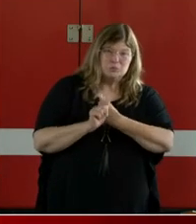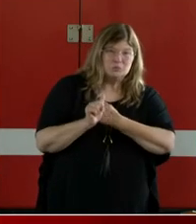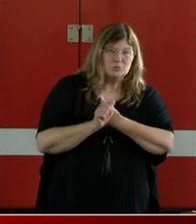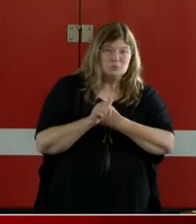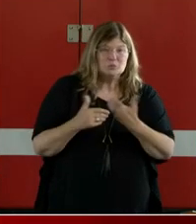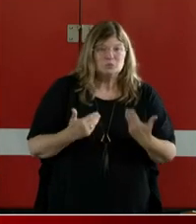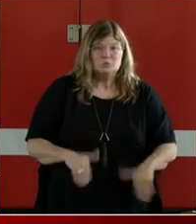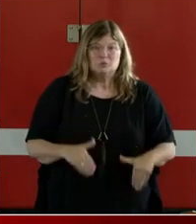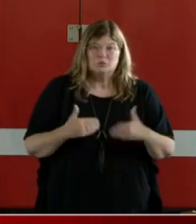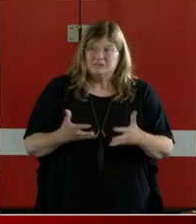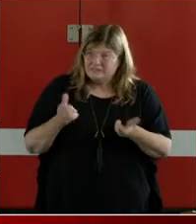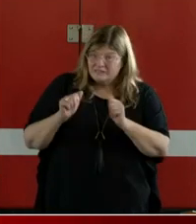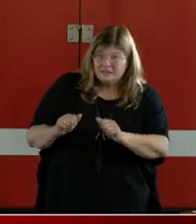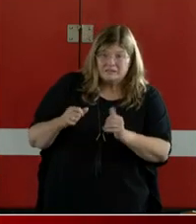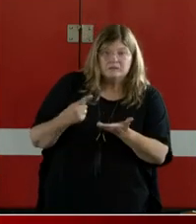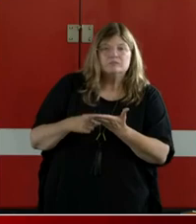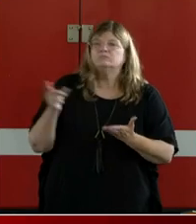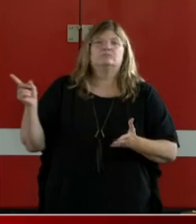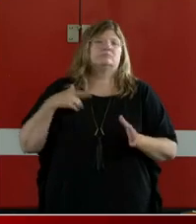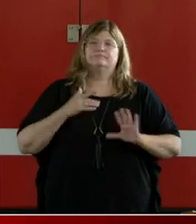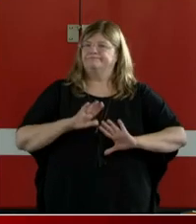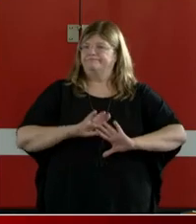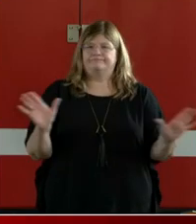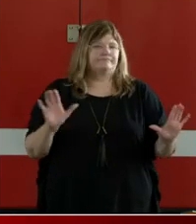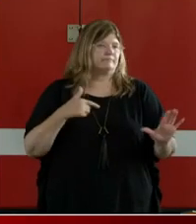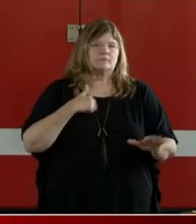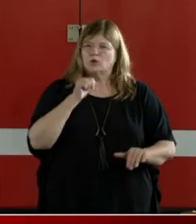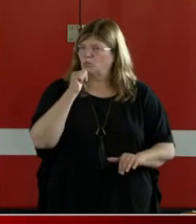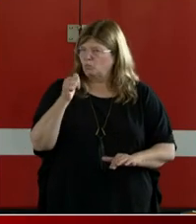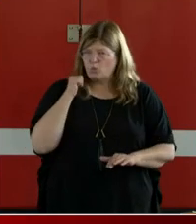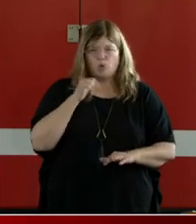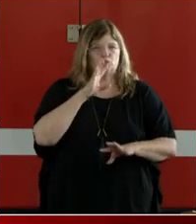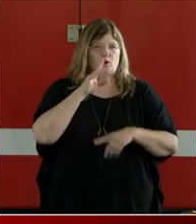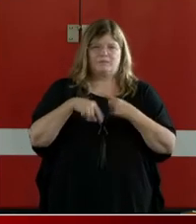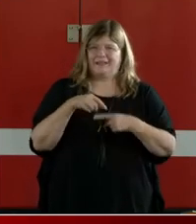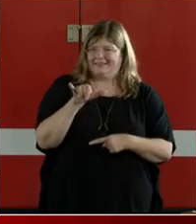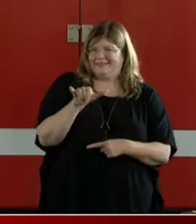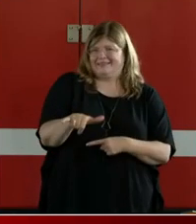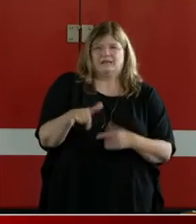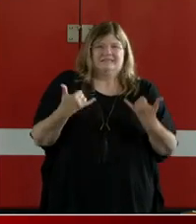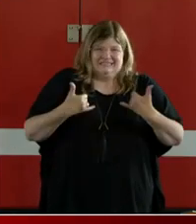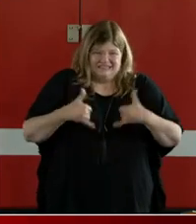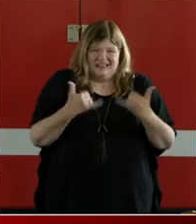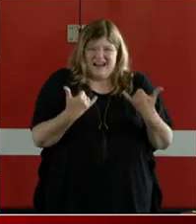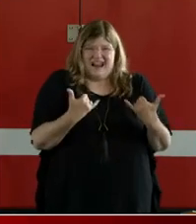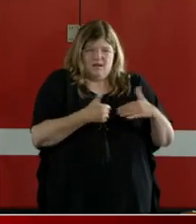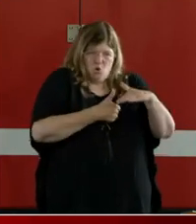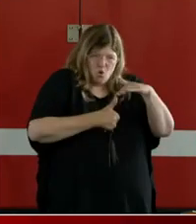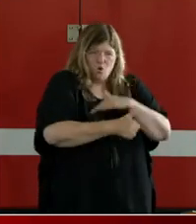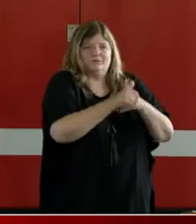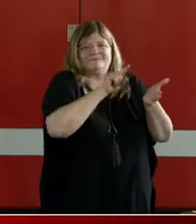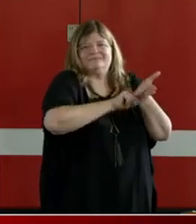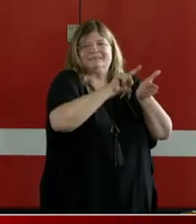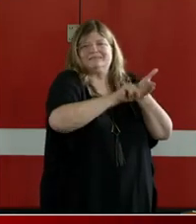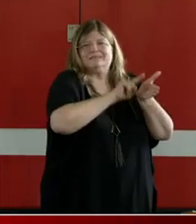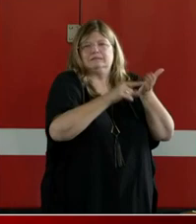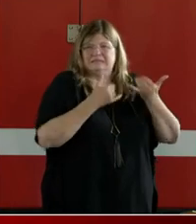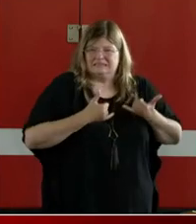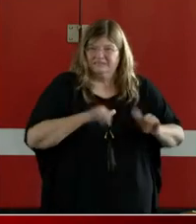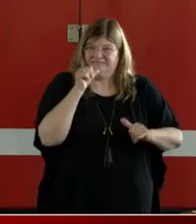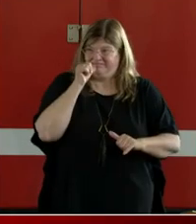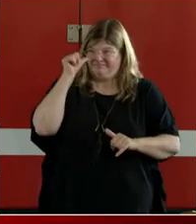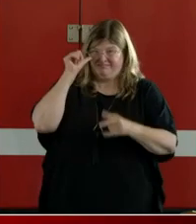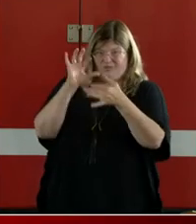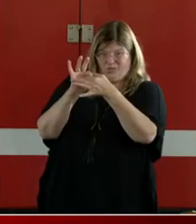I won't talk specifically about what's being investigated. We put out the video